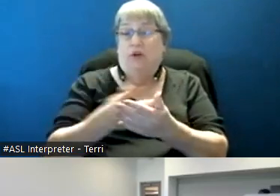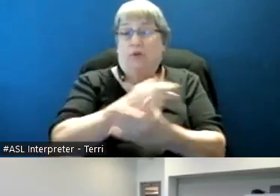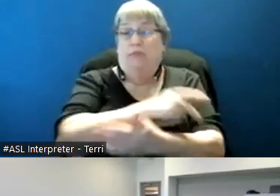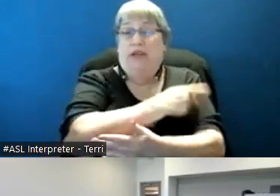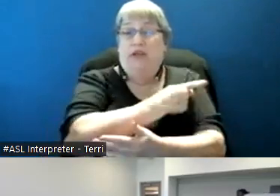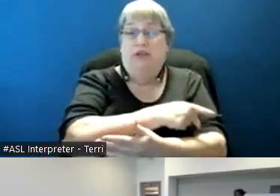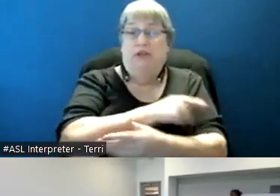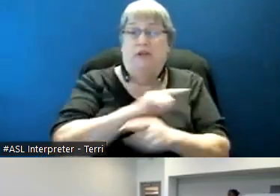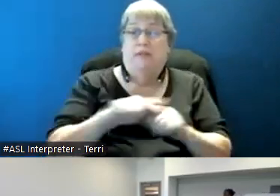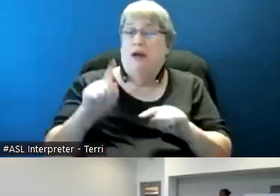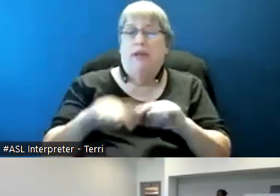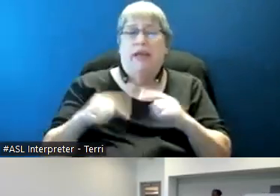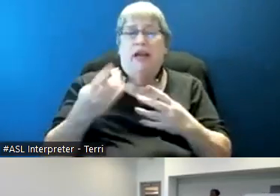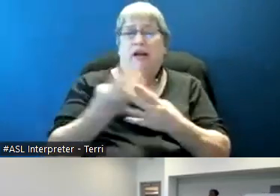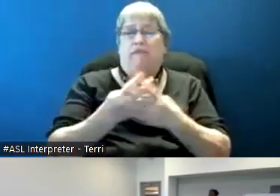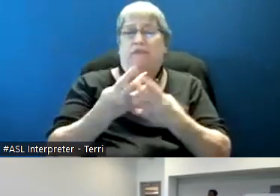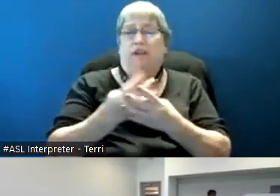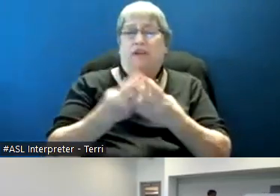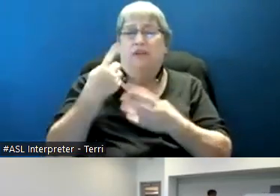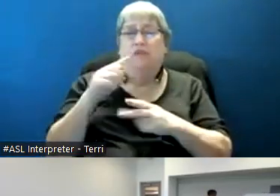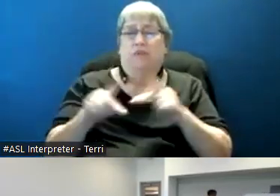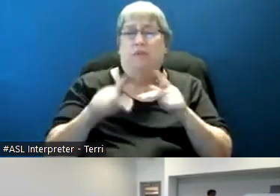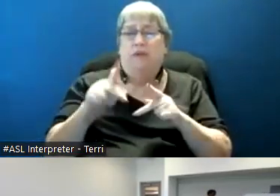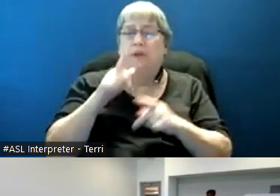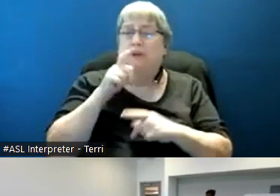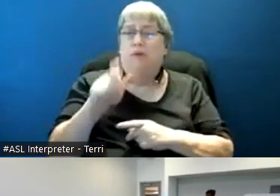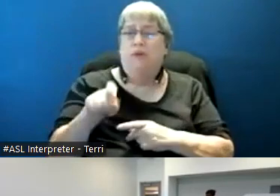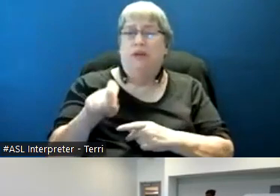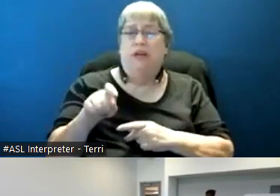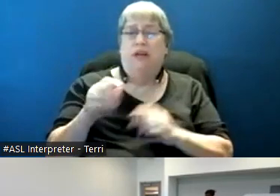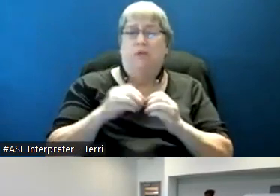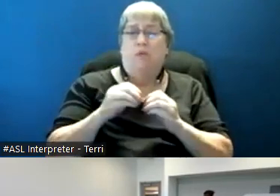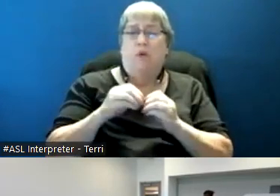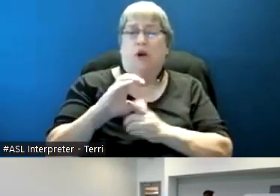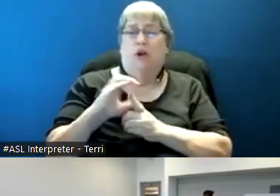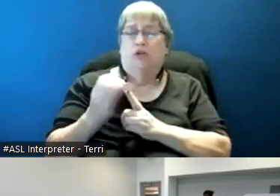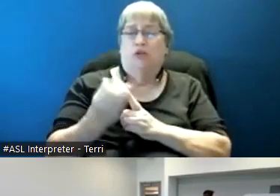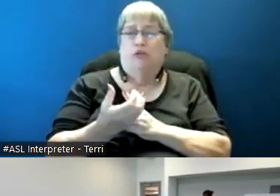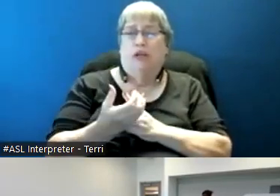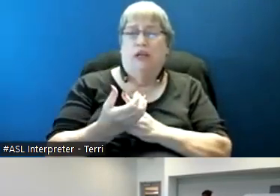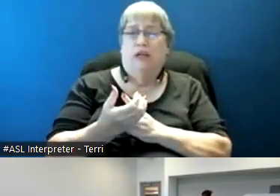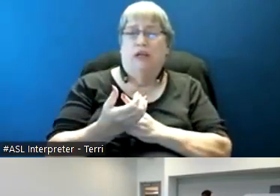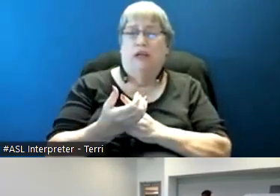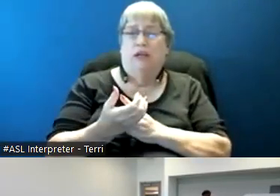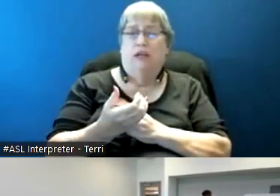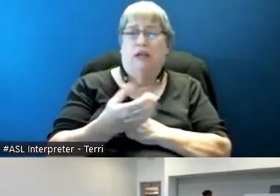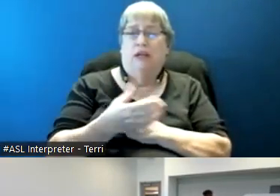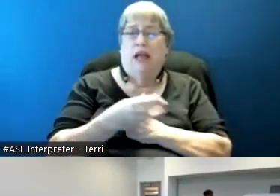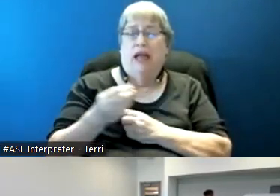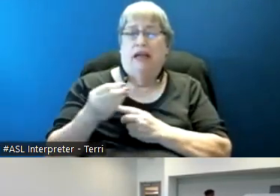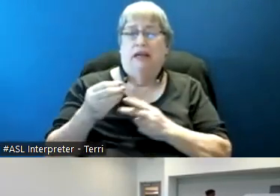for, you know, people who are needing more culturally, you know, and, you